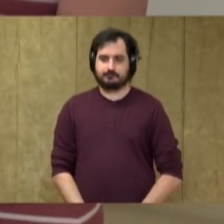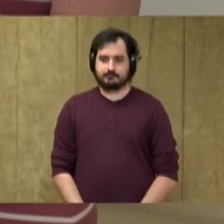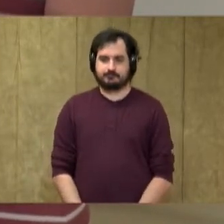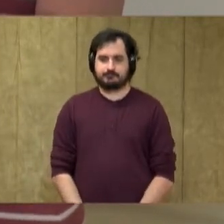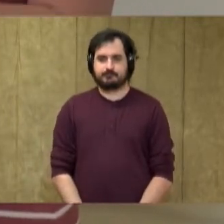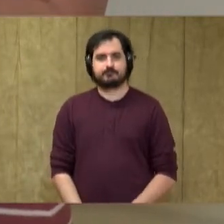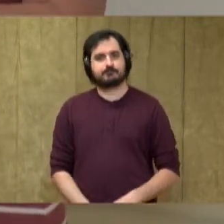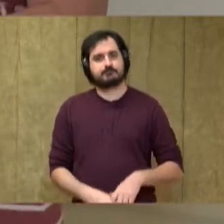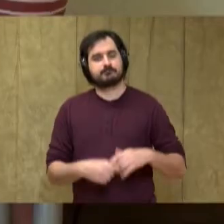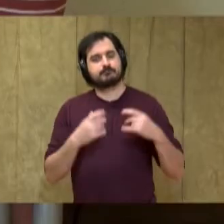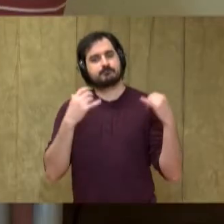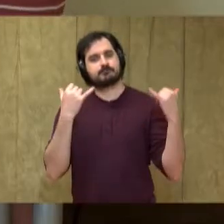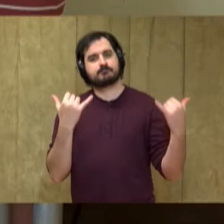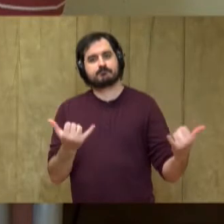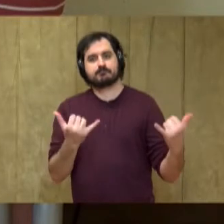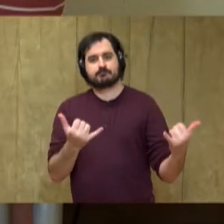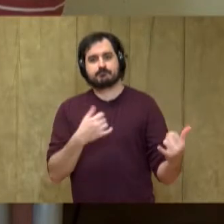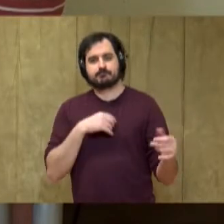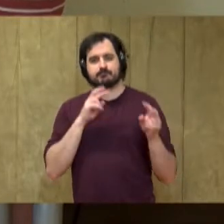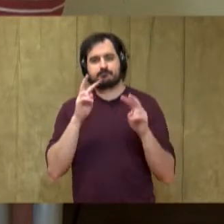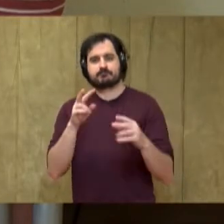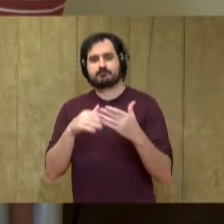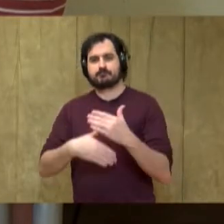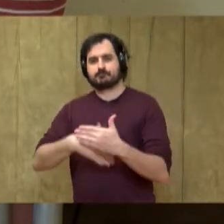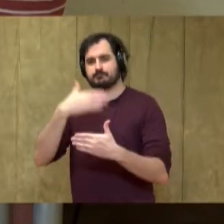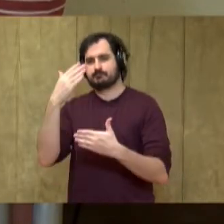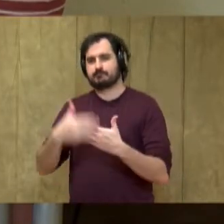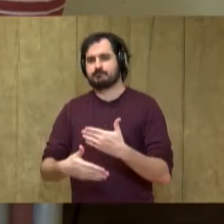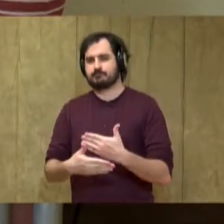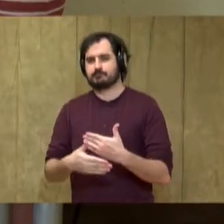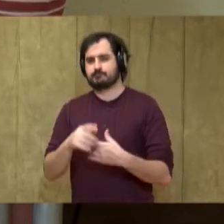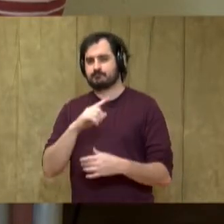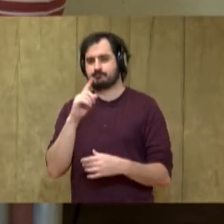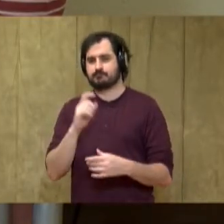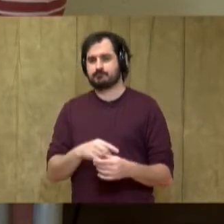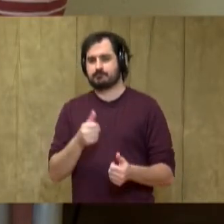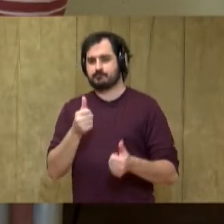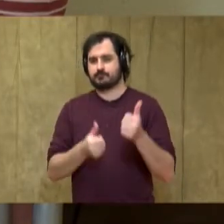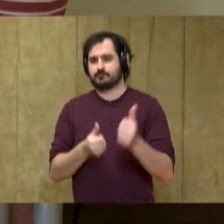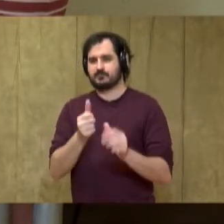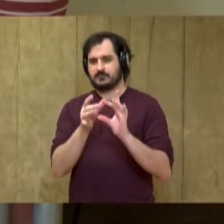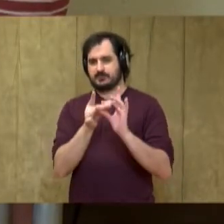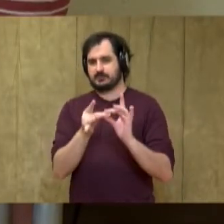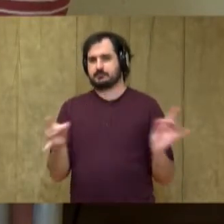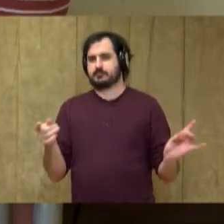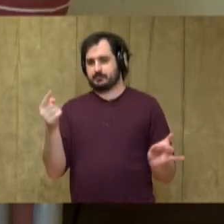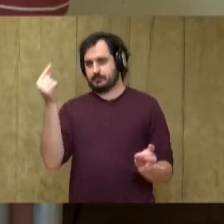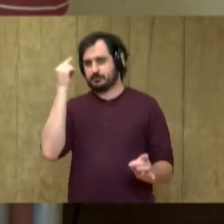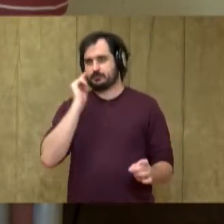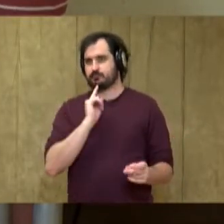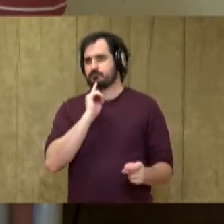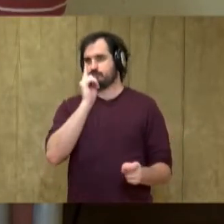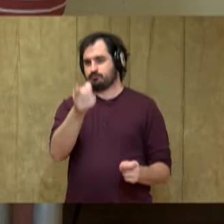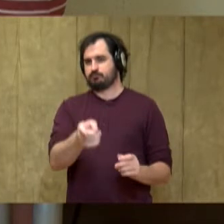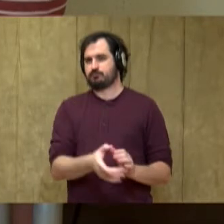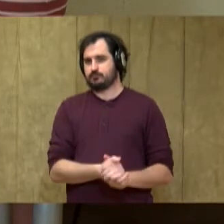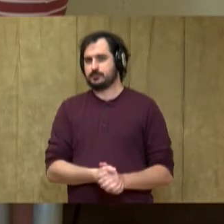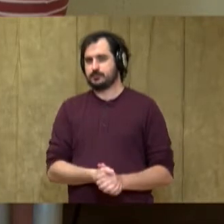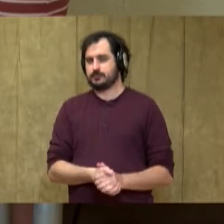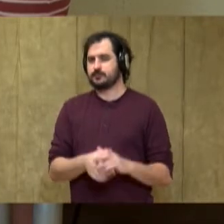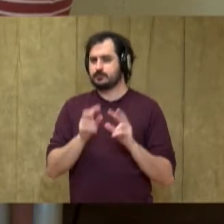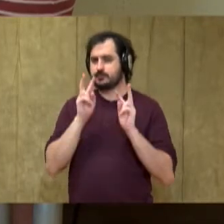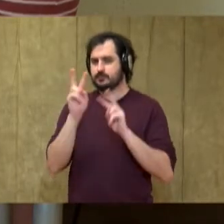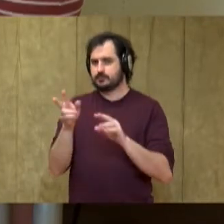So now let's look at this one. Which of these statements would you say is true? Well, let's look at statement A.